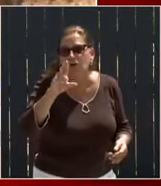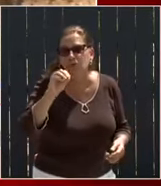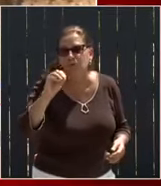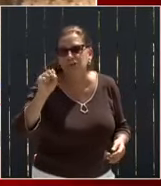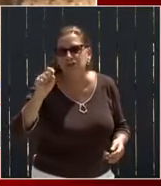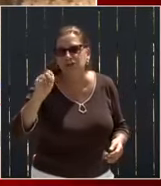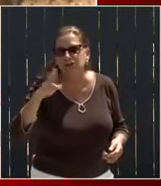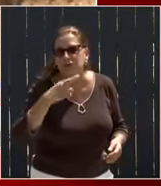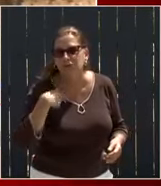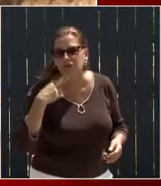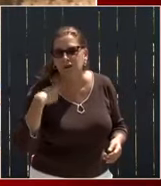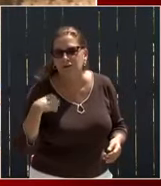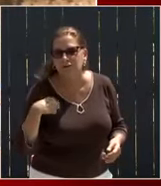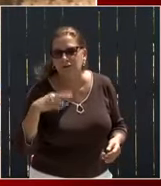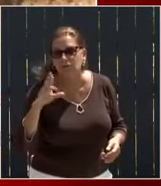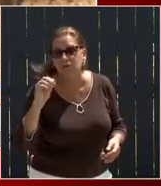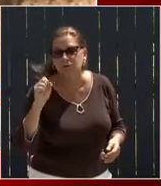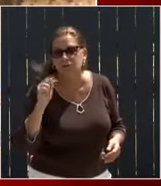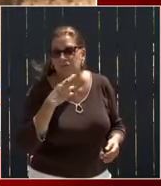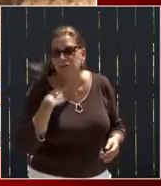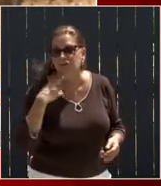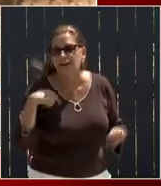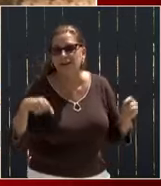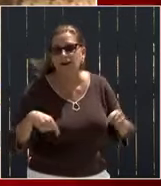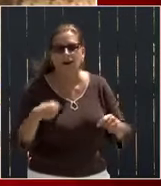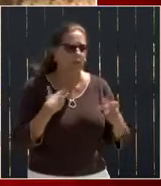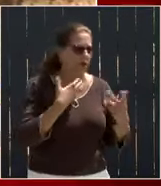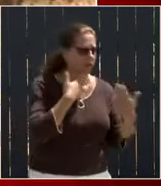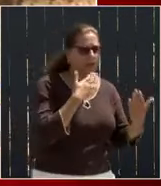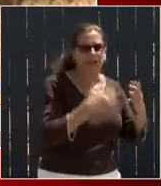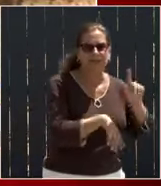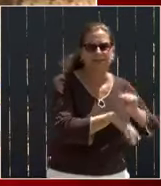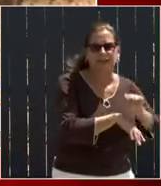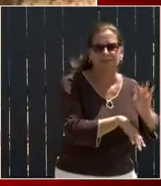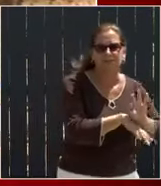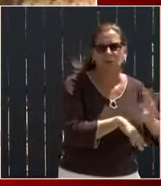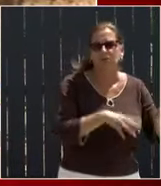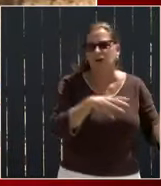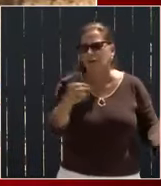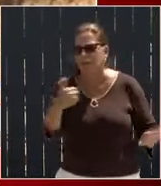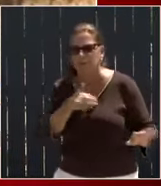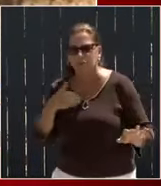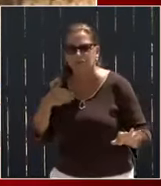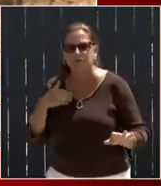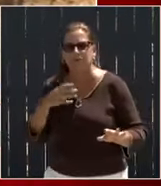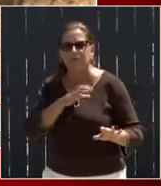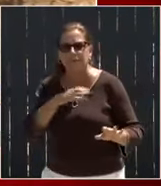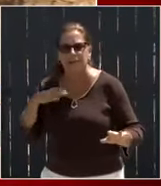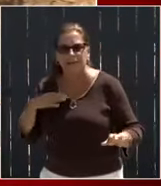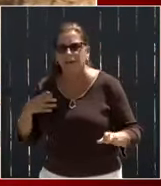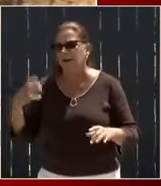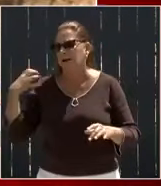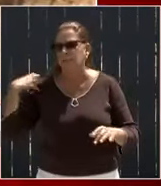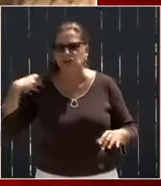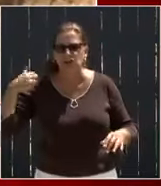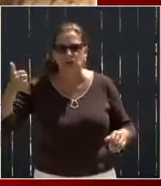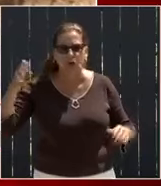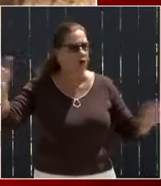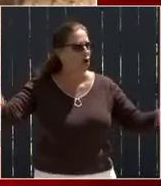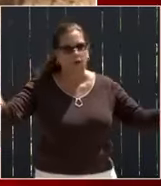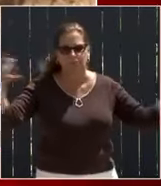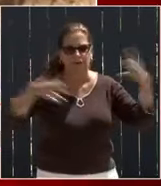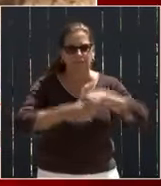Association, the Skyland Task Force, and the many community members for their hard work and advocacy over the many years as this project grew.